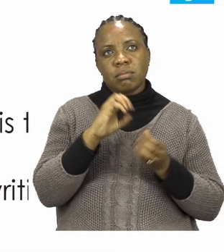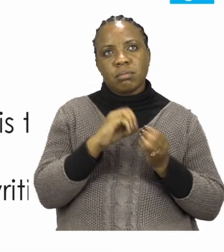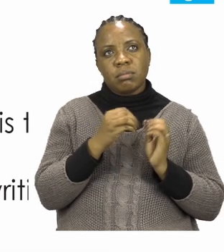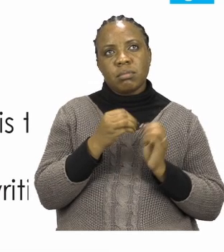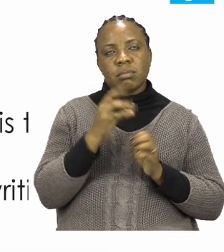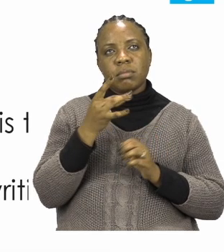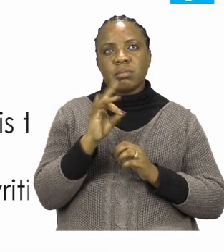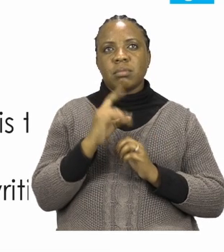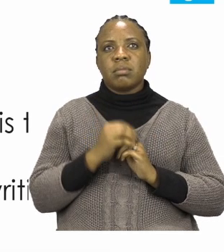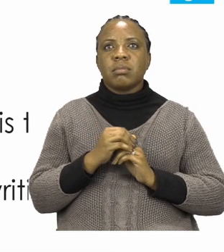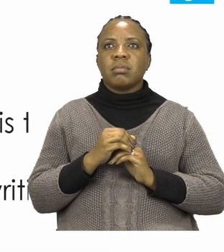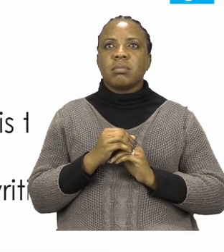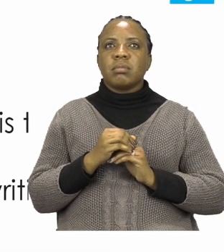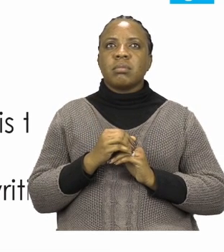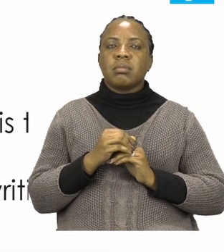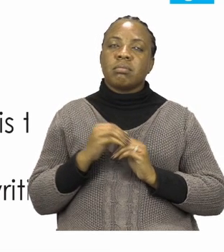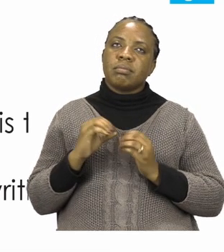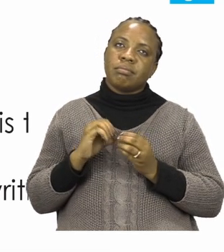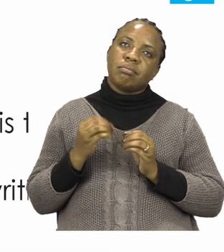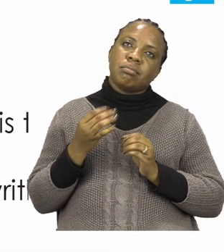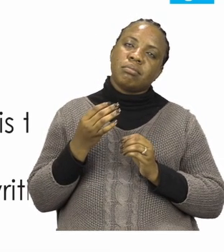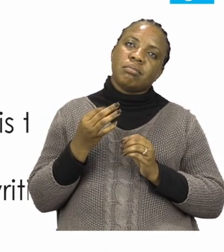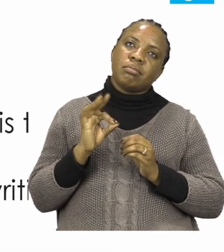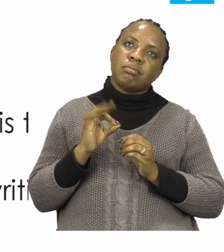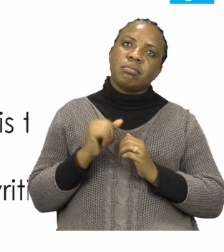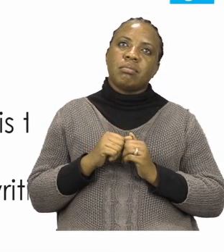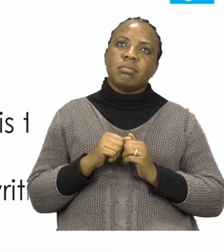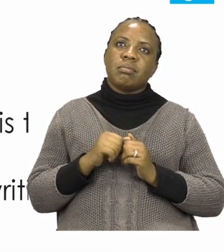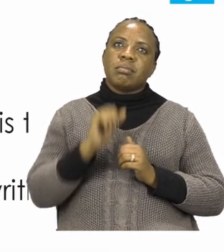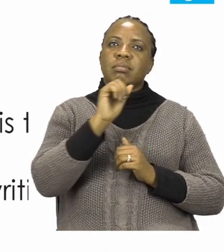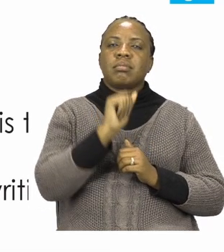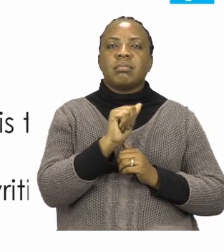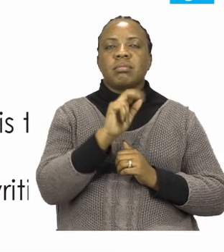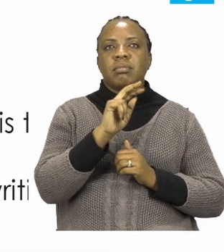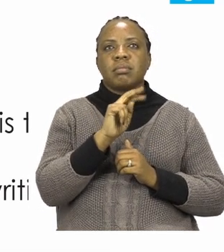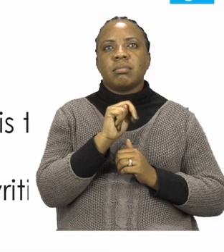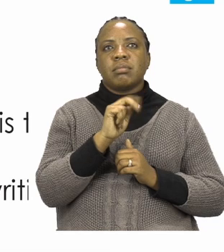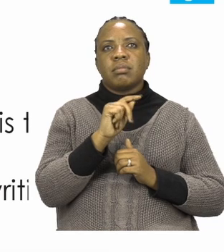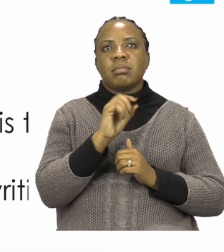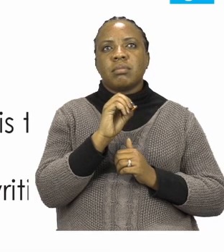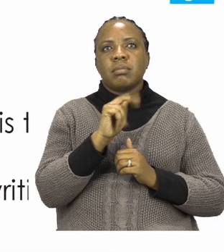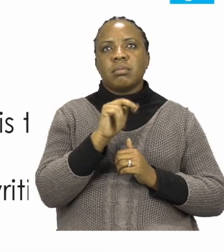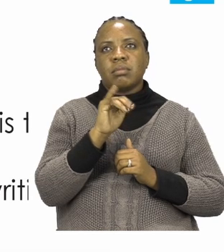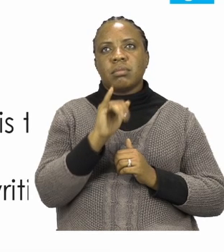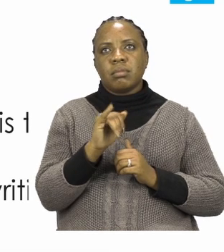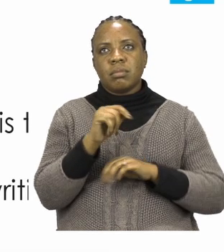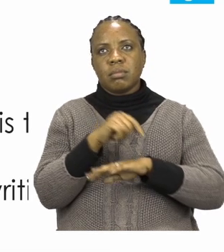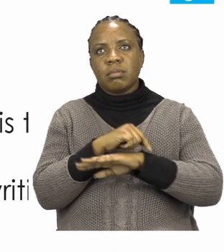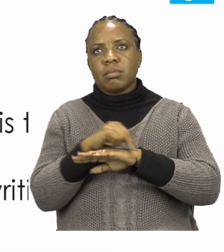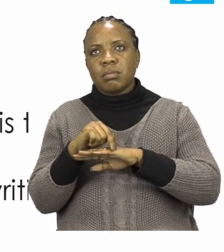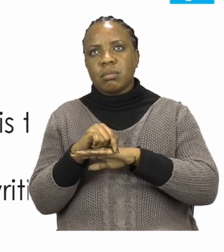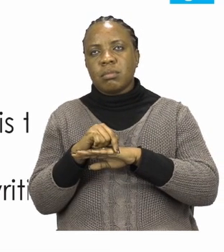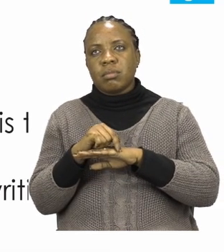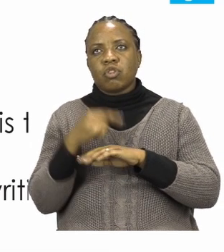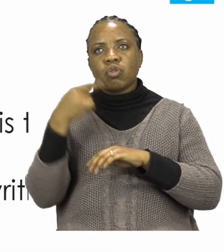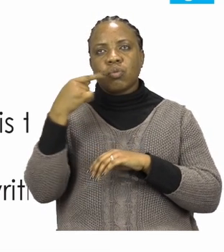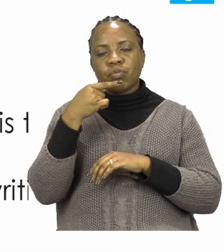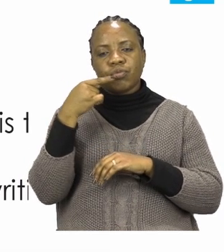Now we're going to go to number 9. Number 9 says, Anthony dash brushing his